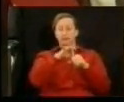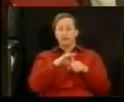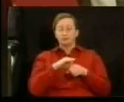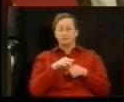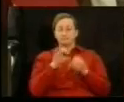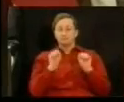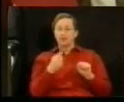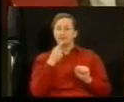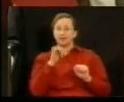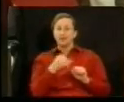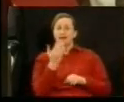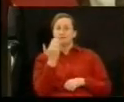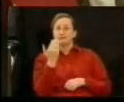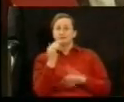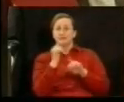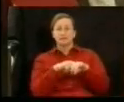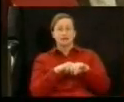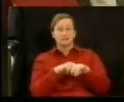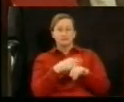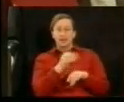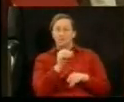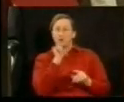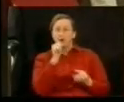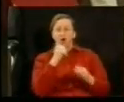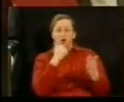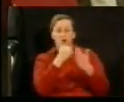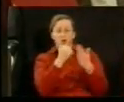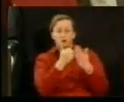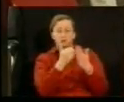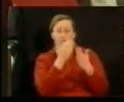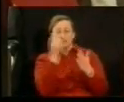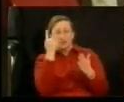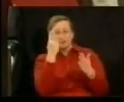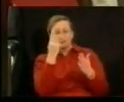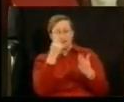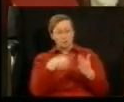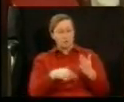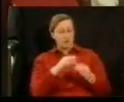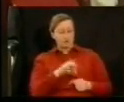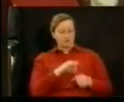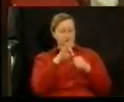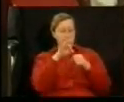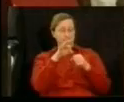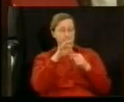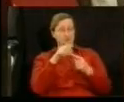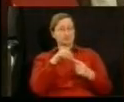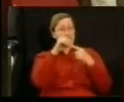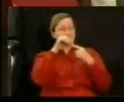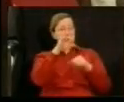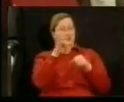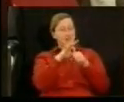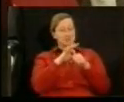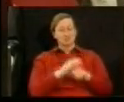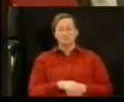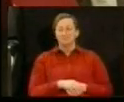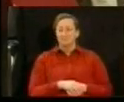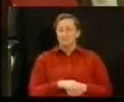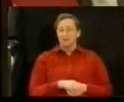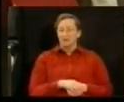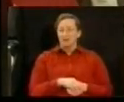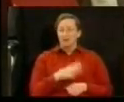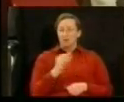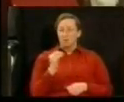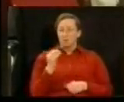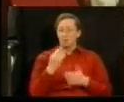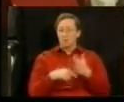times. And we're not much closer to understanding what a special election, what importance it assumes for this community, and